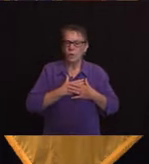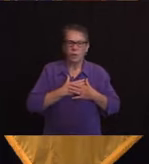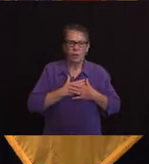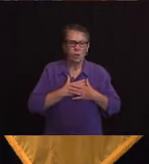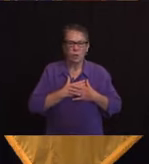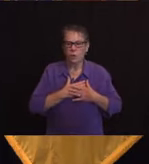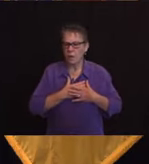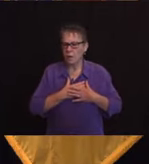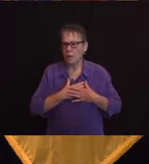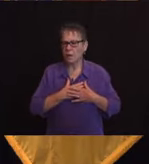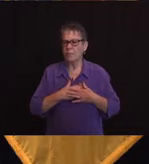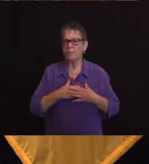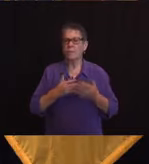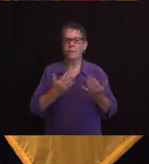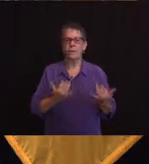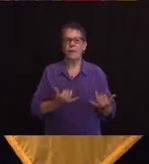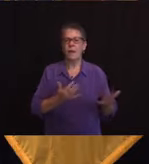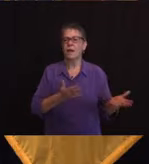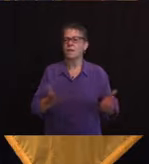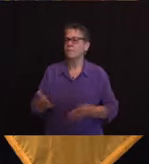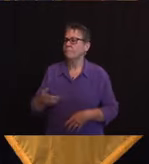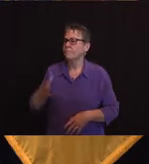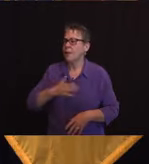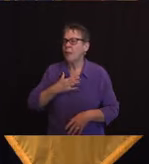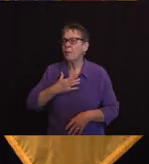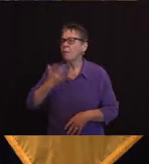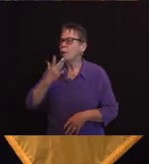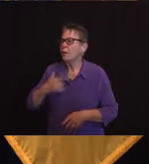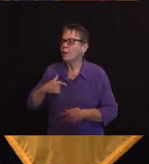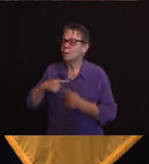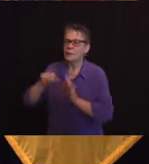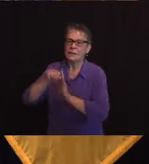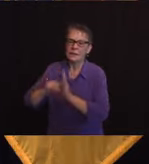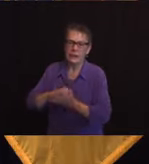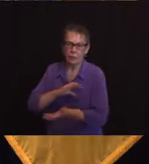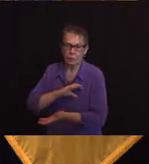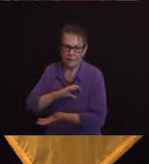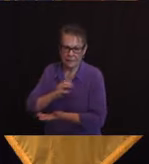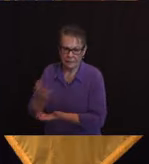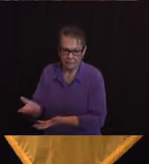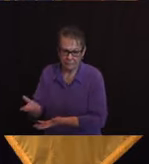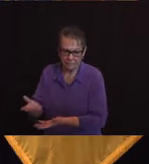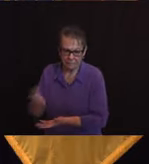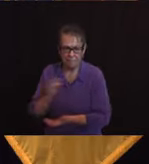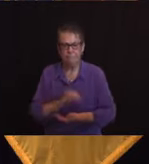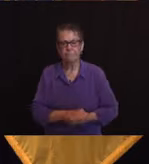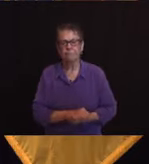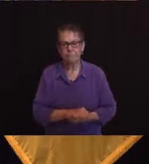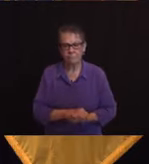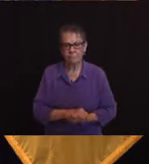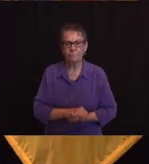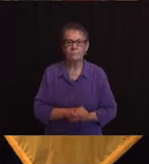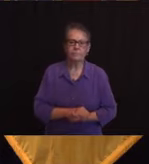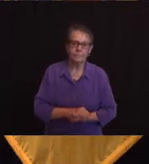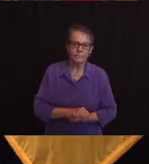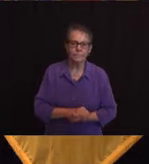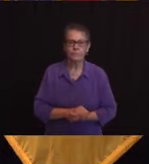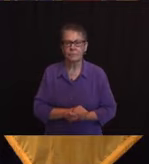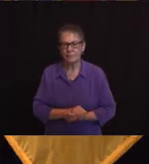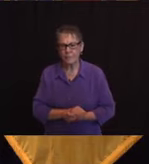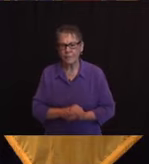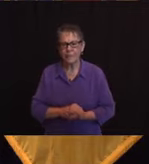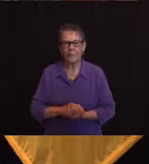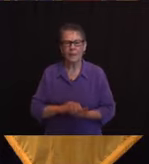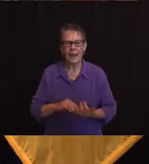I hope when the bill arrived on the desk that it was signed immediately. There was not a negotiation back and forth associated with